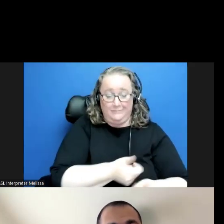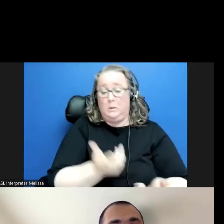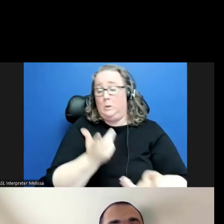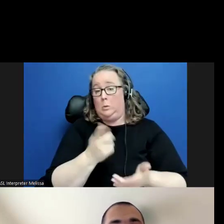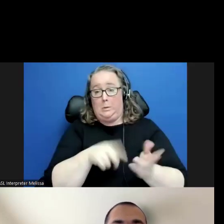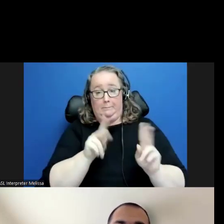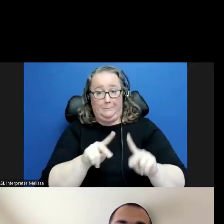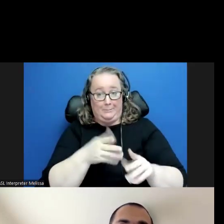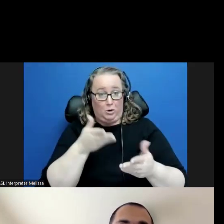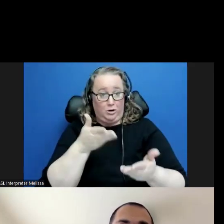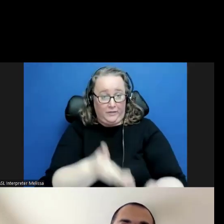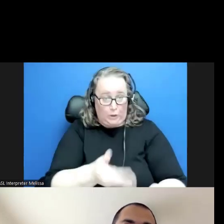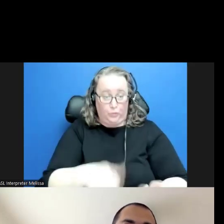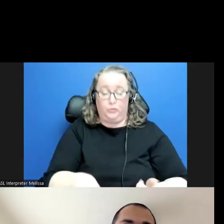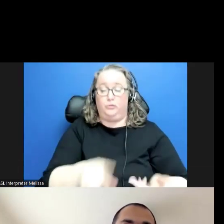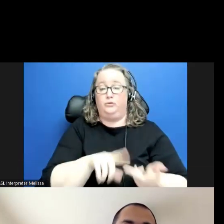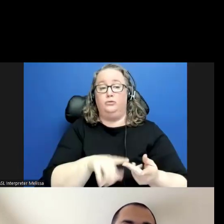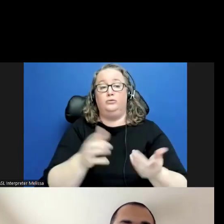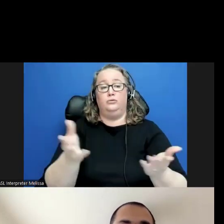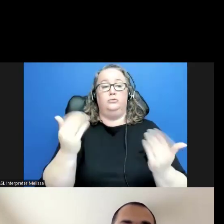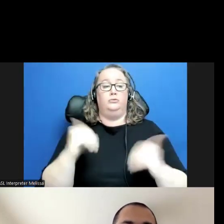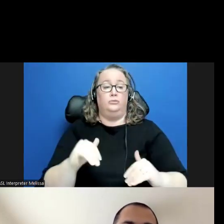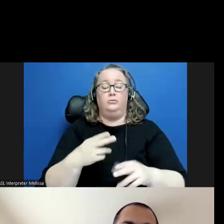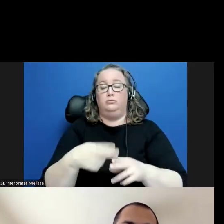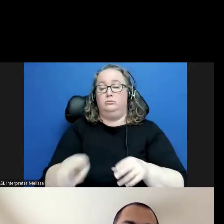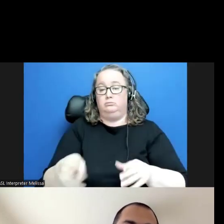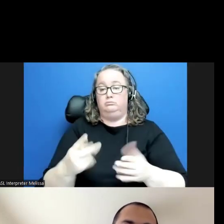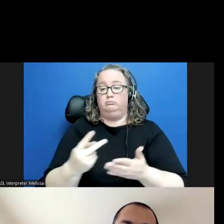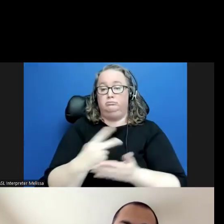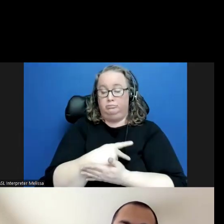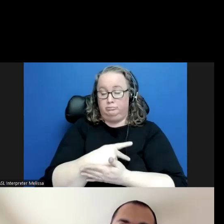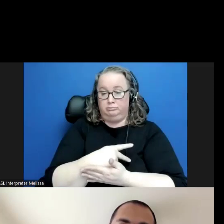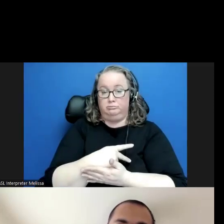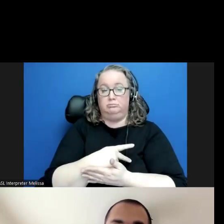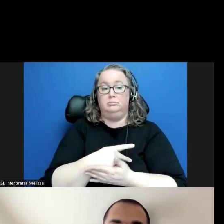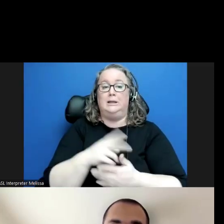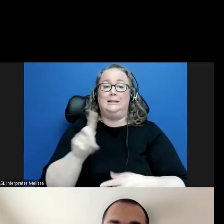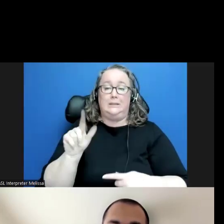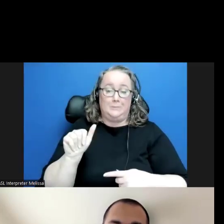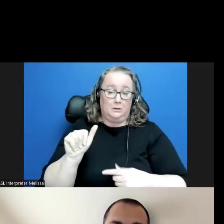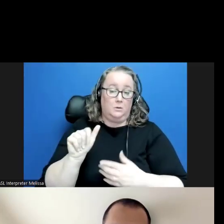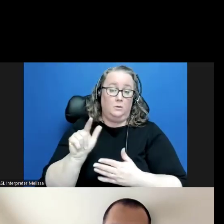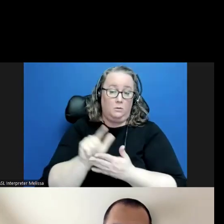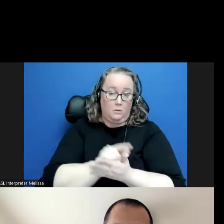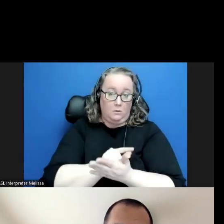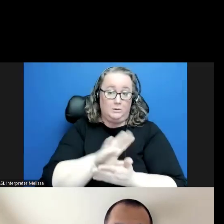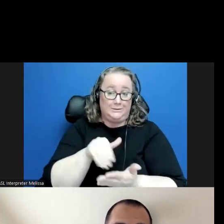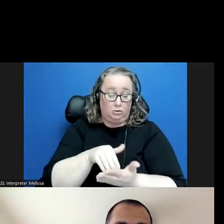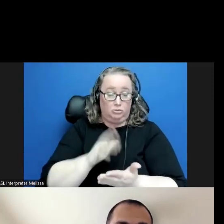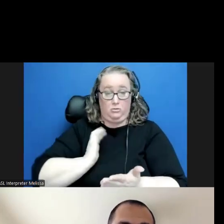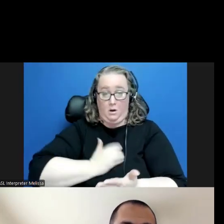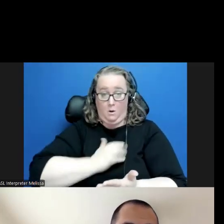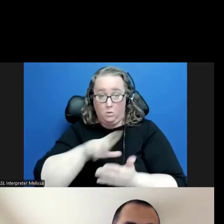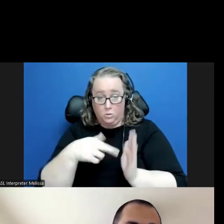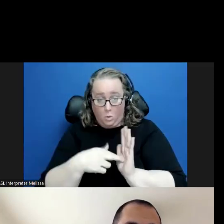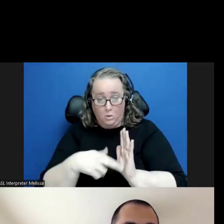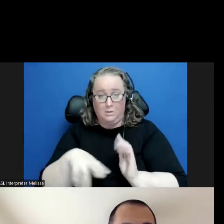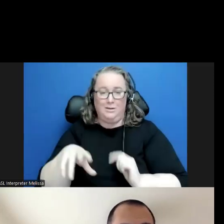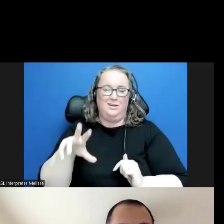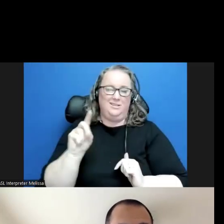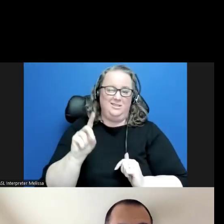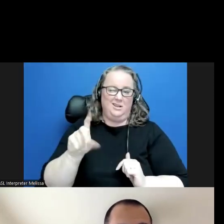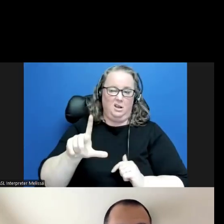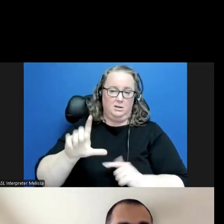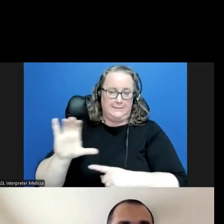population. We will then move on to discuss a review of Disability Law Center's role in monitoring